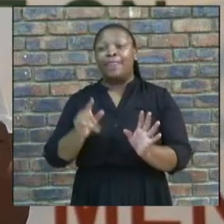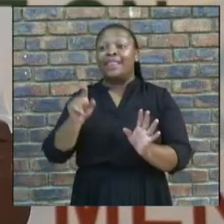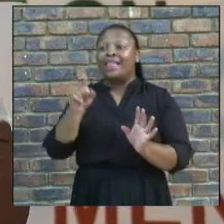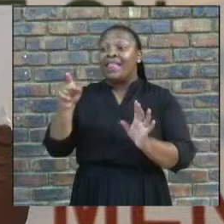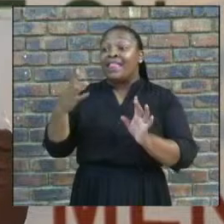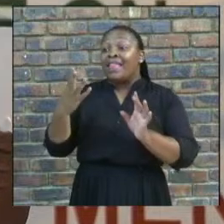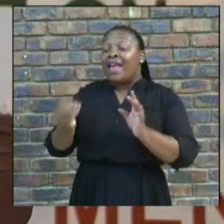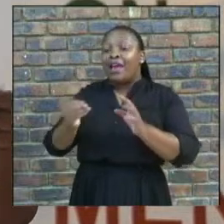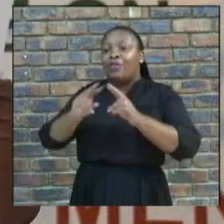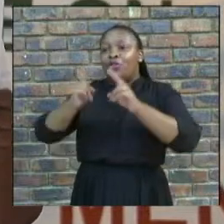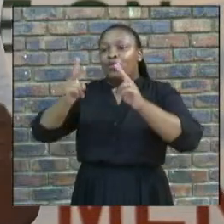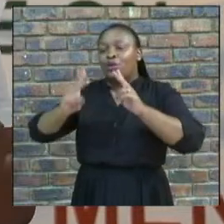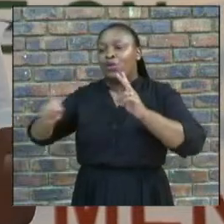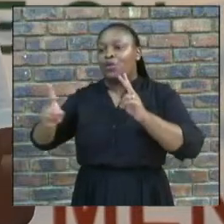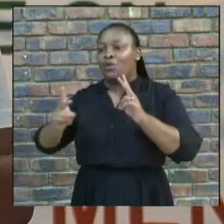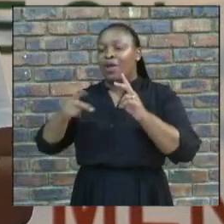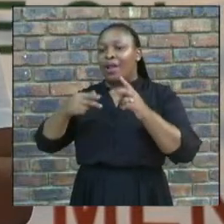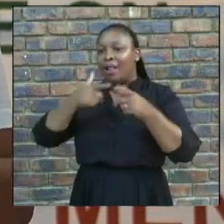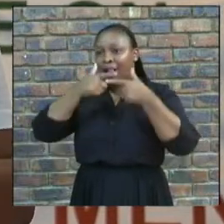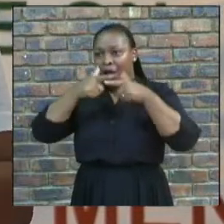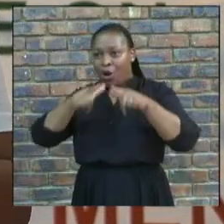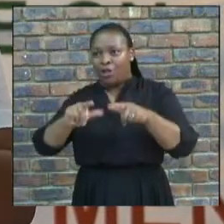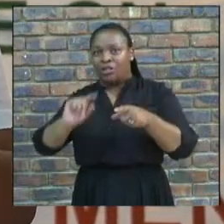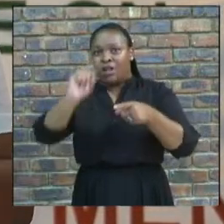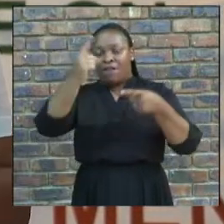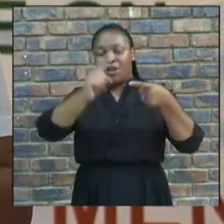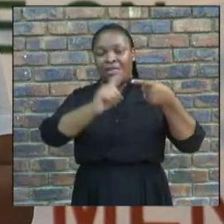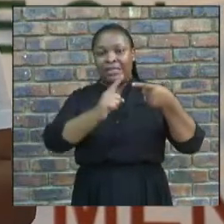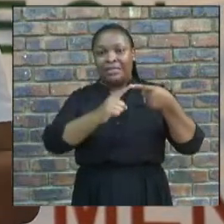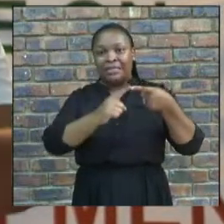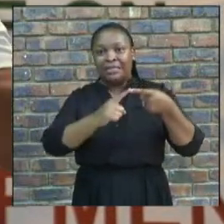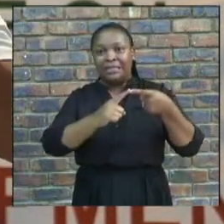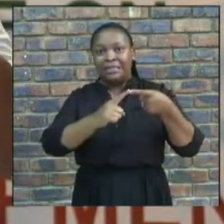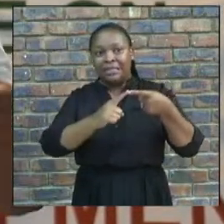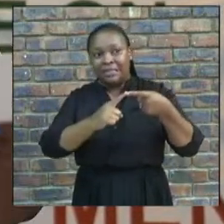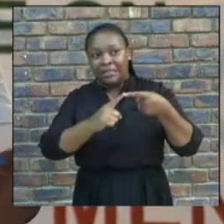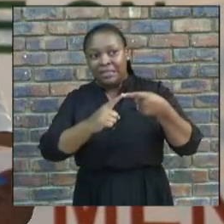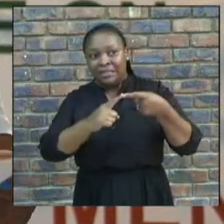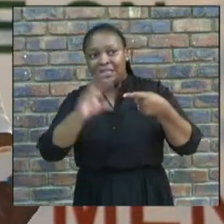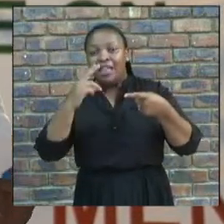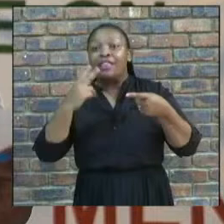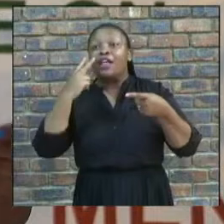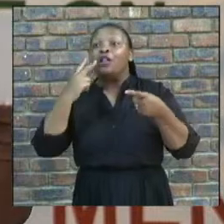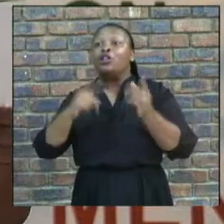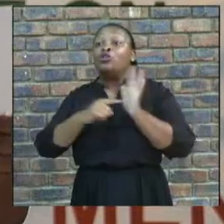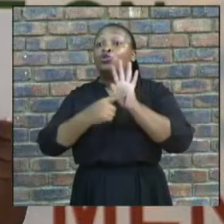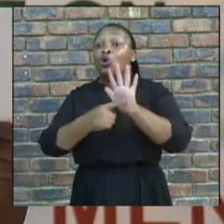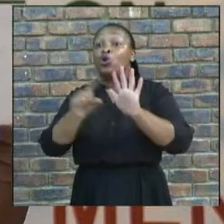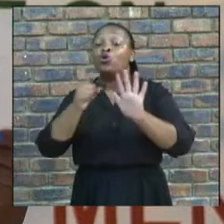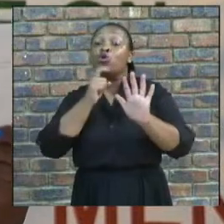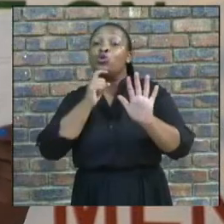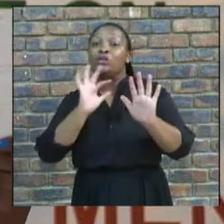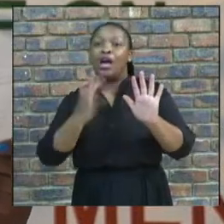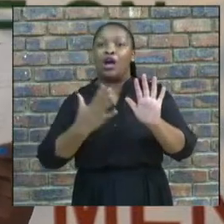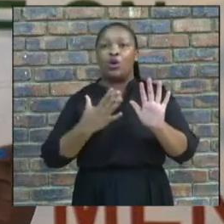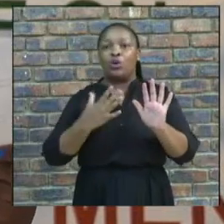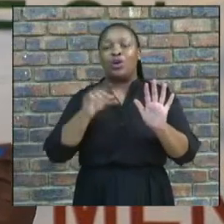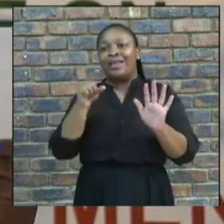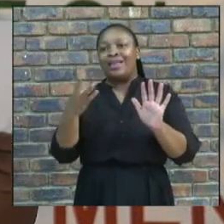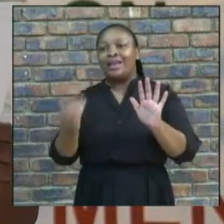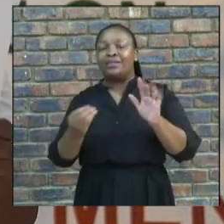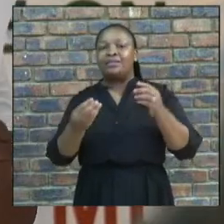tse different. The first language ina le di channels. Ba tla le bontsha le di berekise jwang. Channel 1 ki